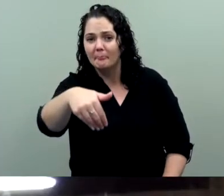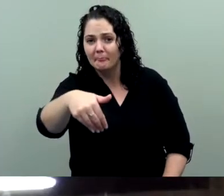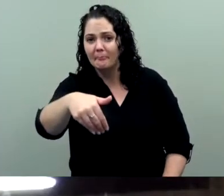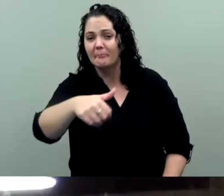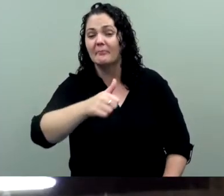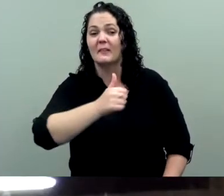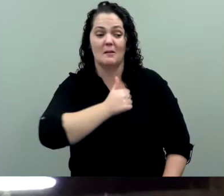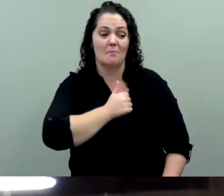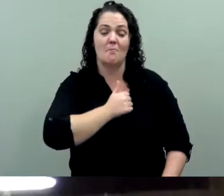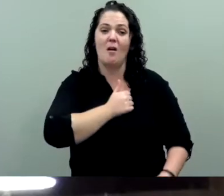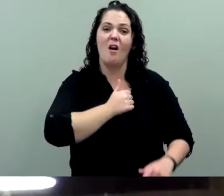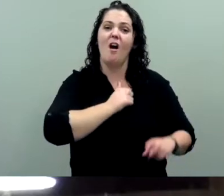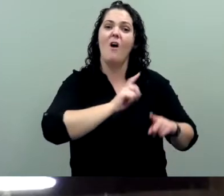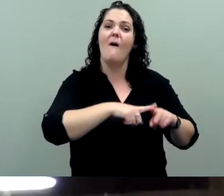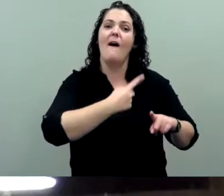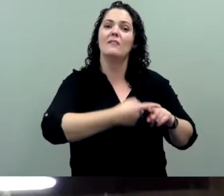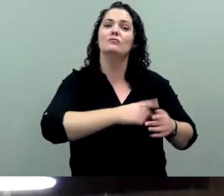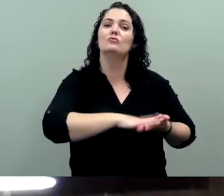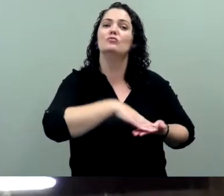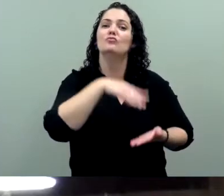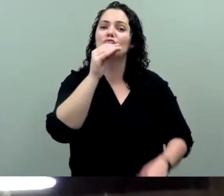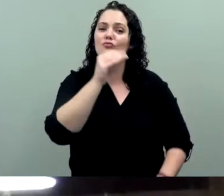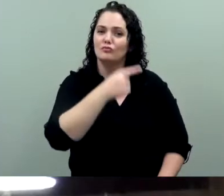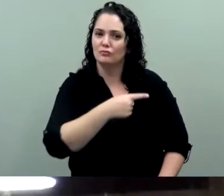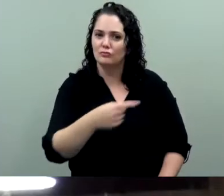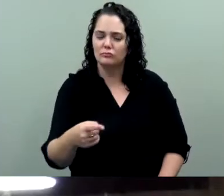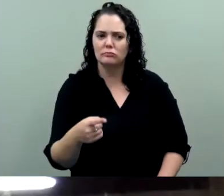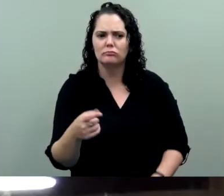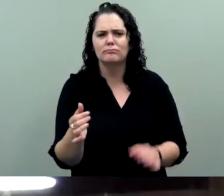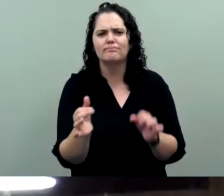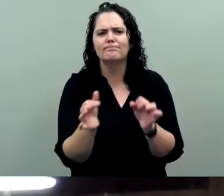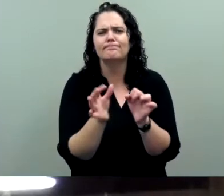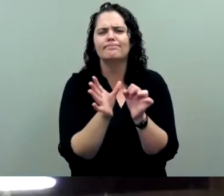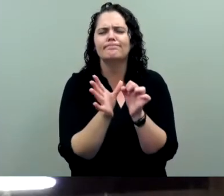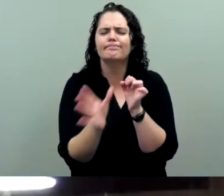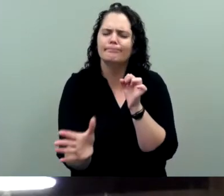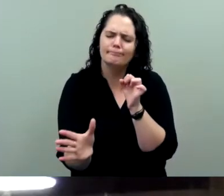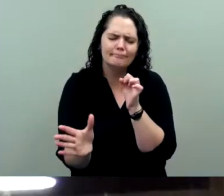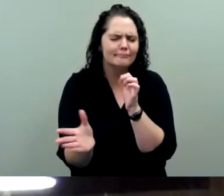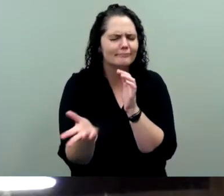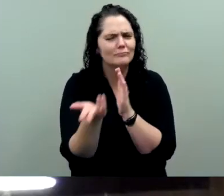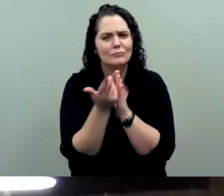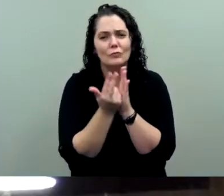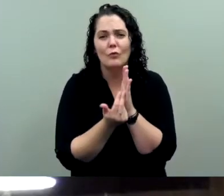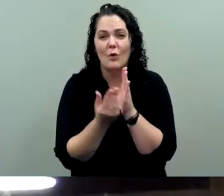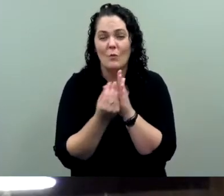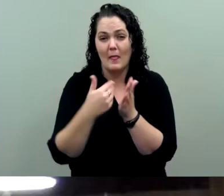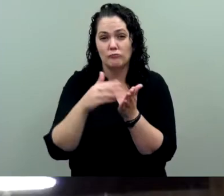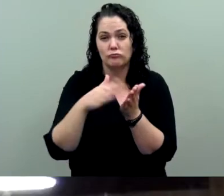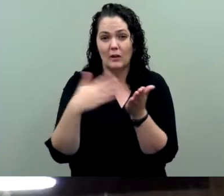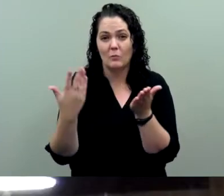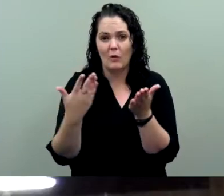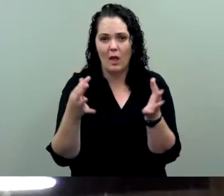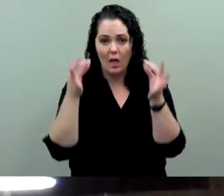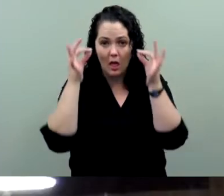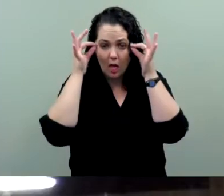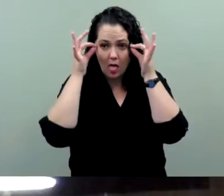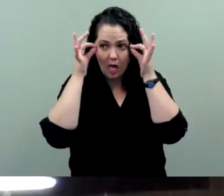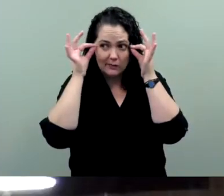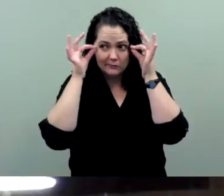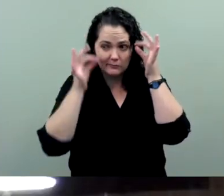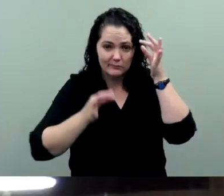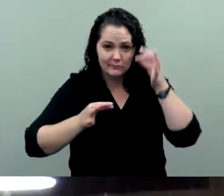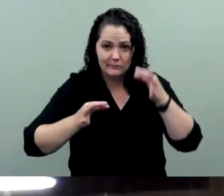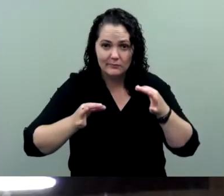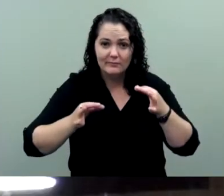drawings with their brushes attached to their spectacles. I've had people who do amazing drawings with these attached to their elbows and